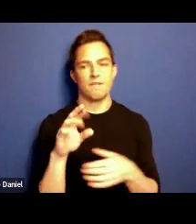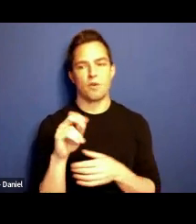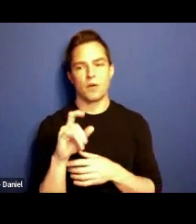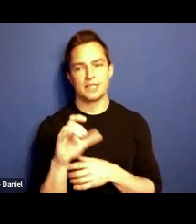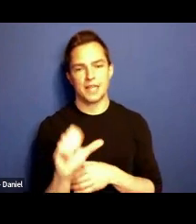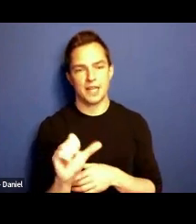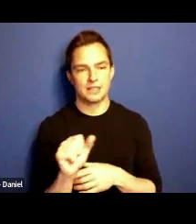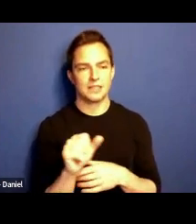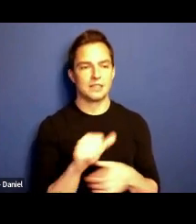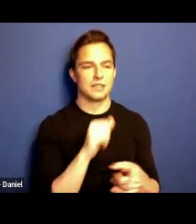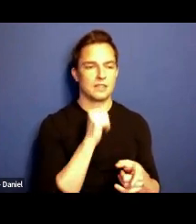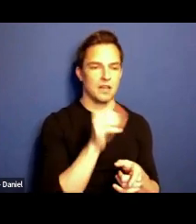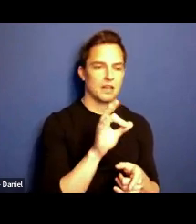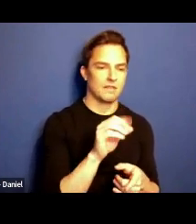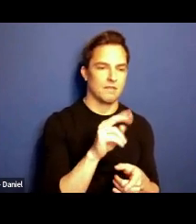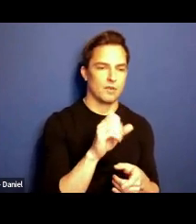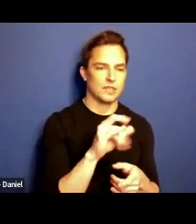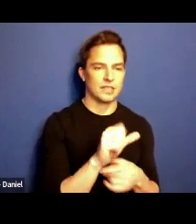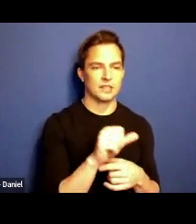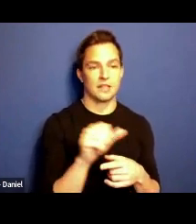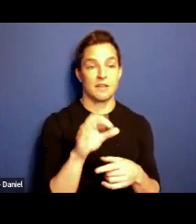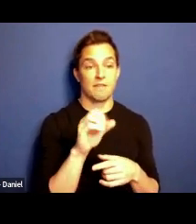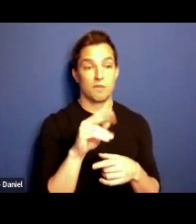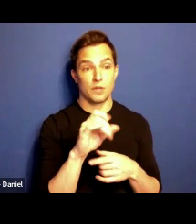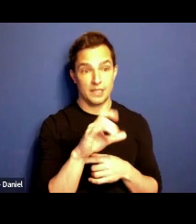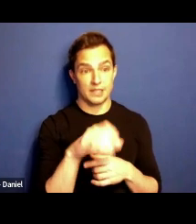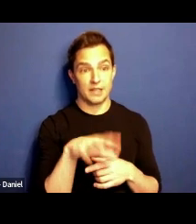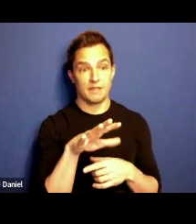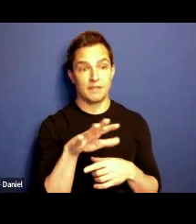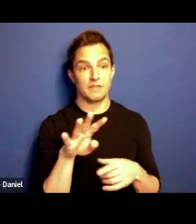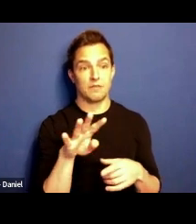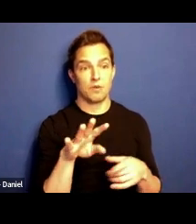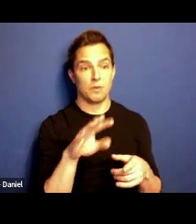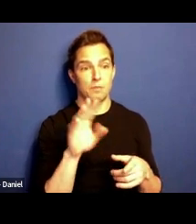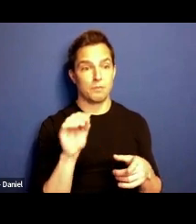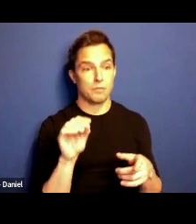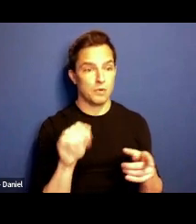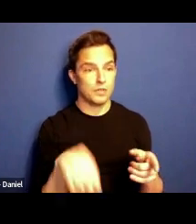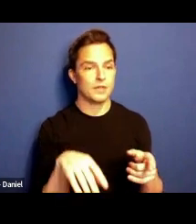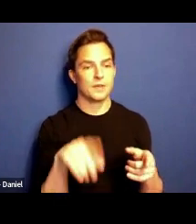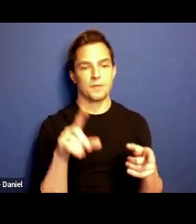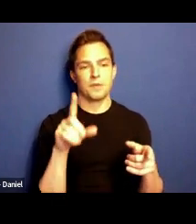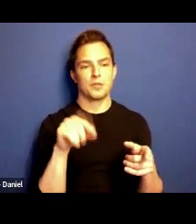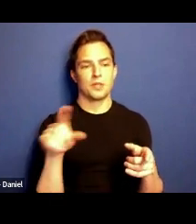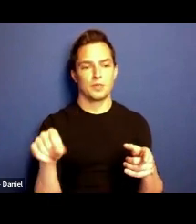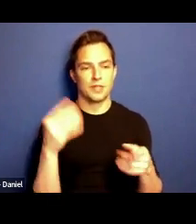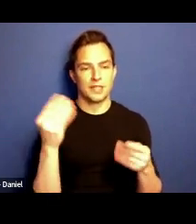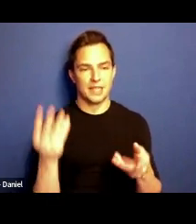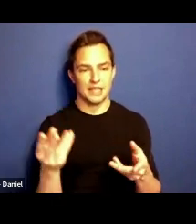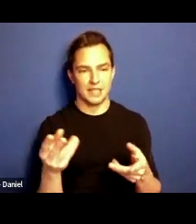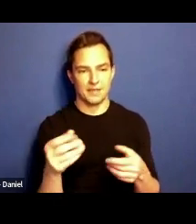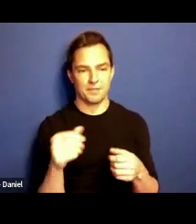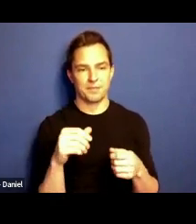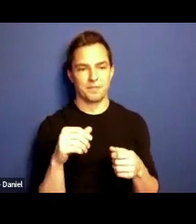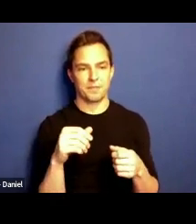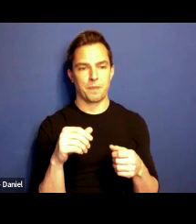that the forensic was up to 54% in 2018. In the 2020 data that were a little questionable, it was